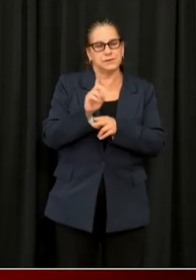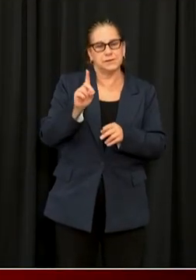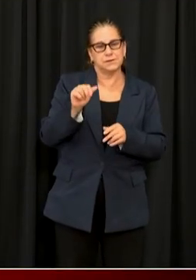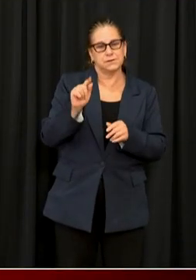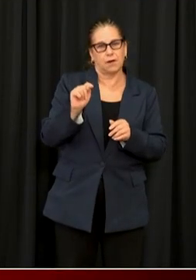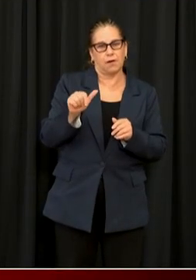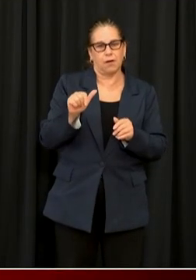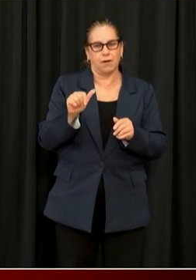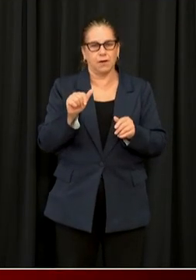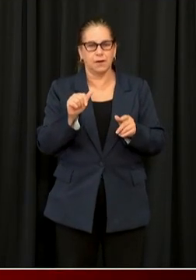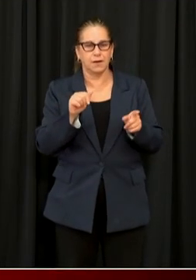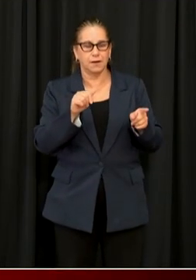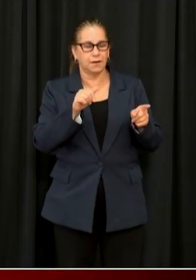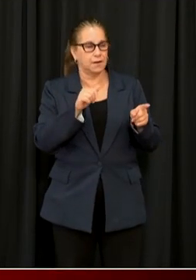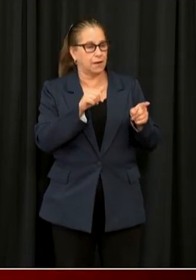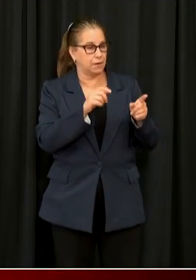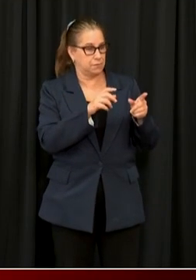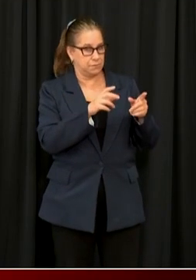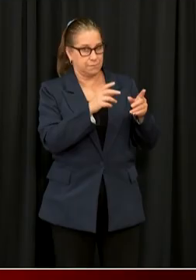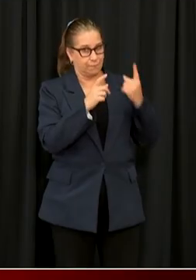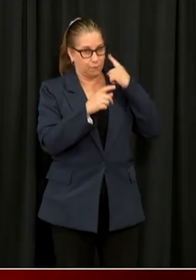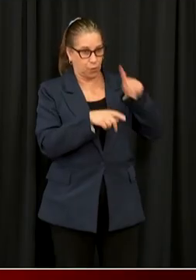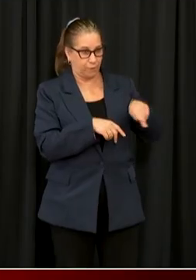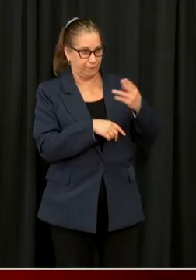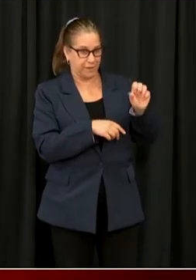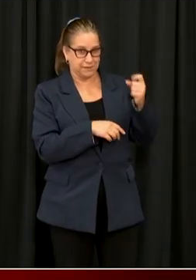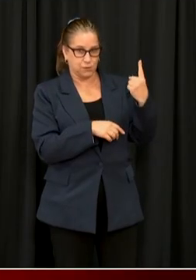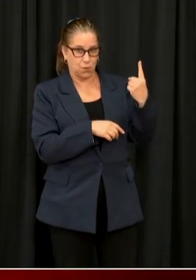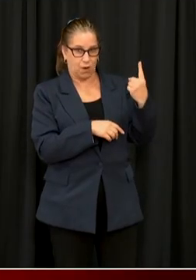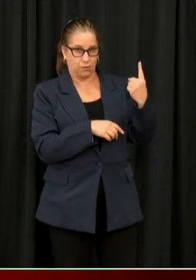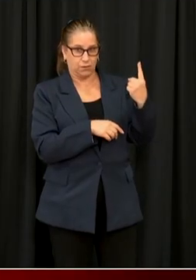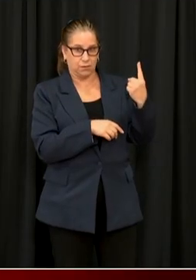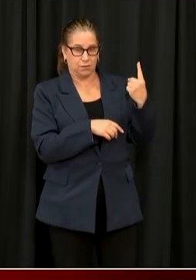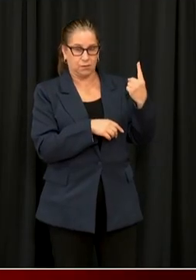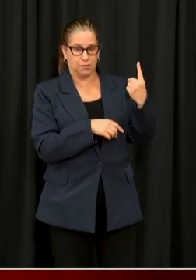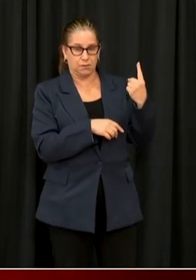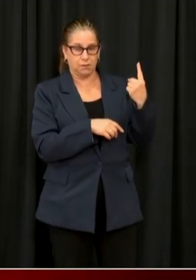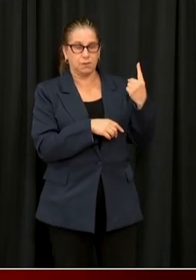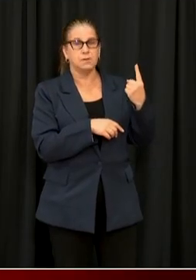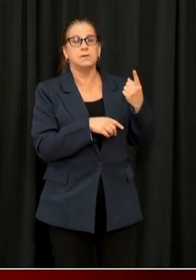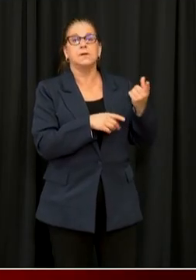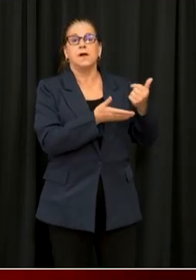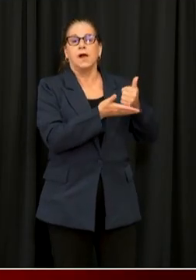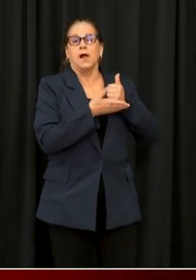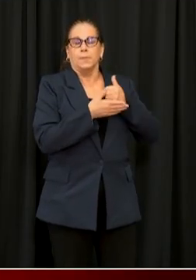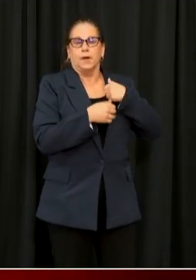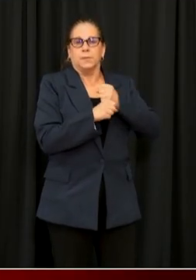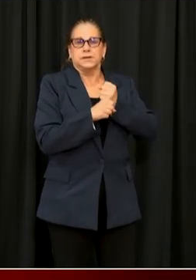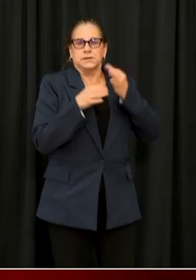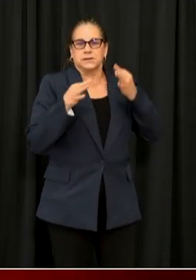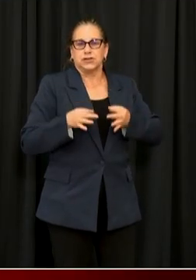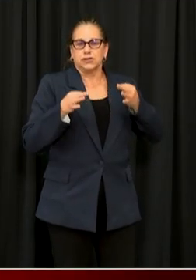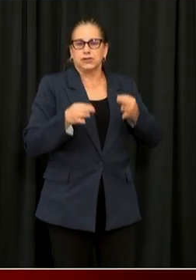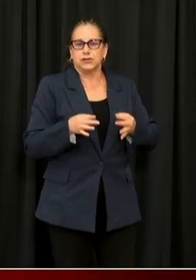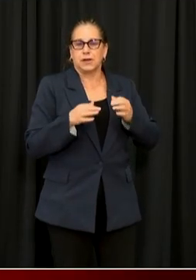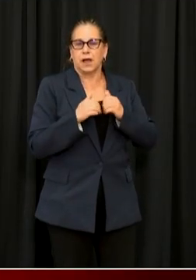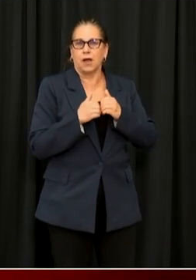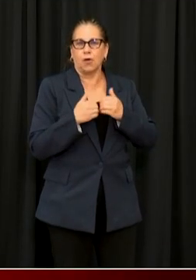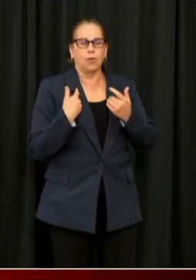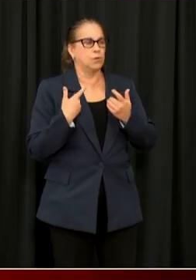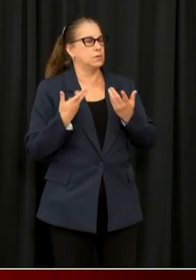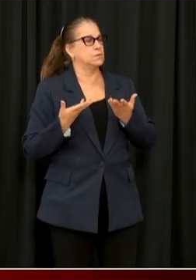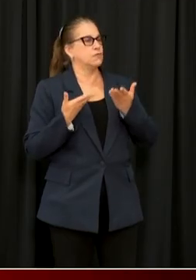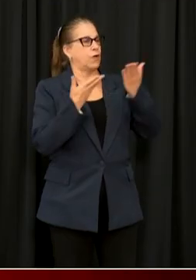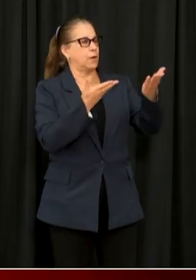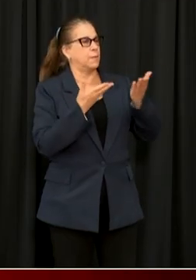that are critical to our decision making about the earliest when DC Health can make a recommendation to the mayor for